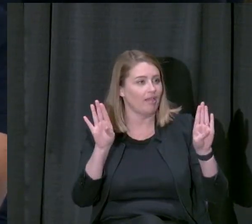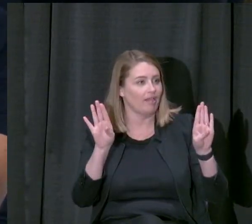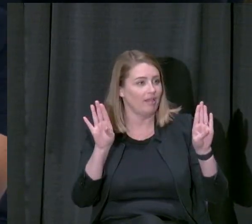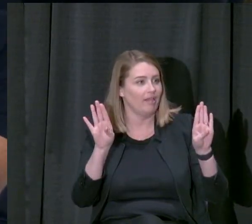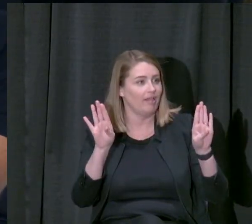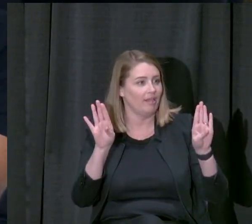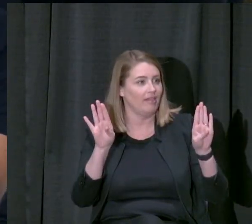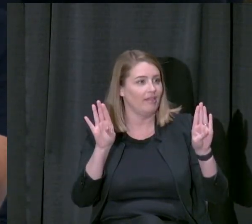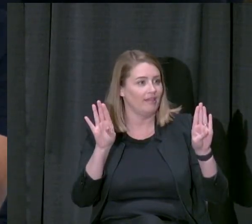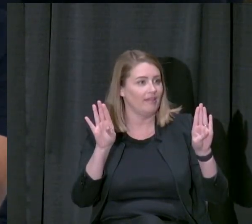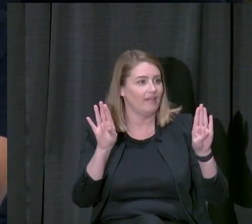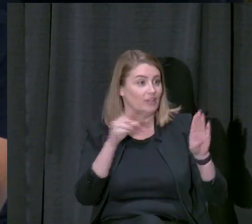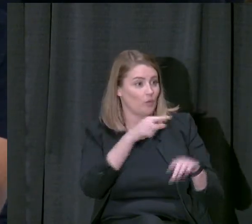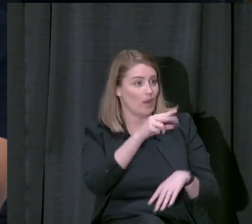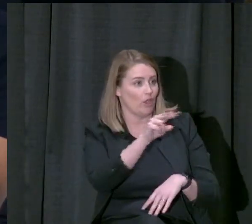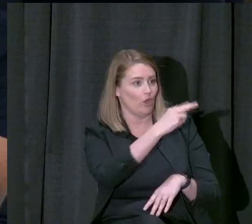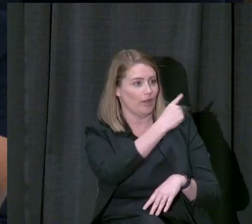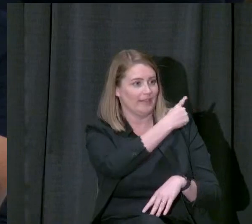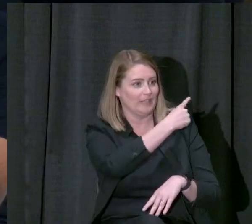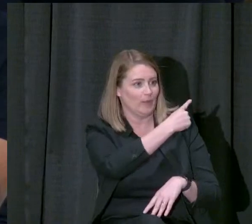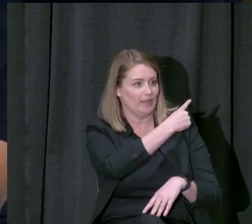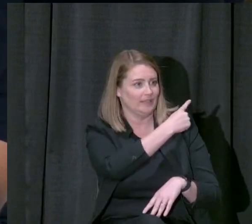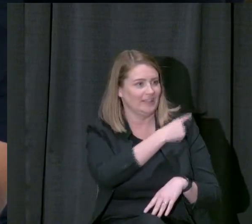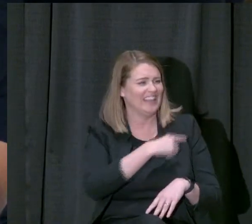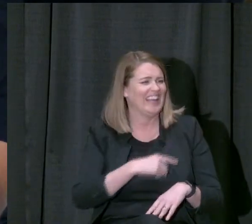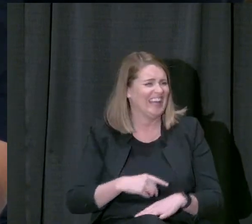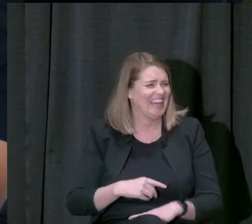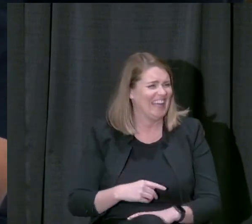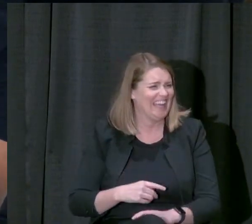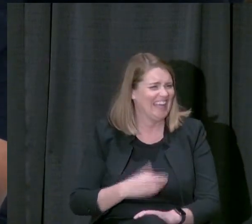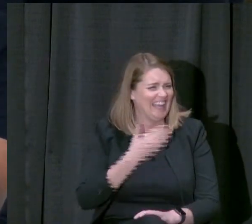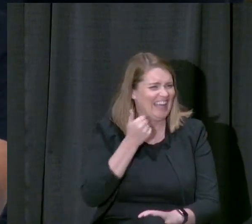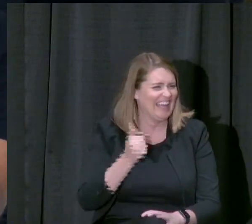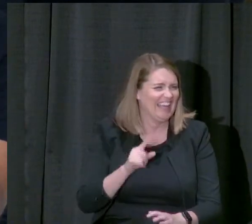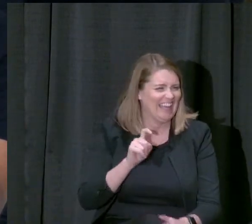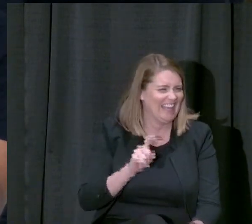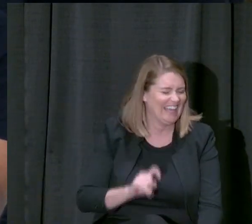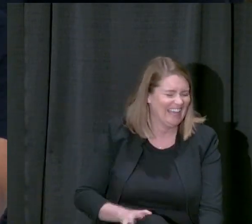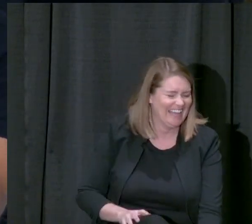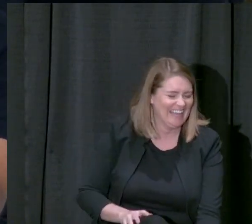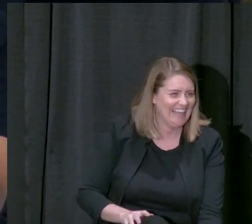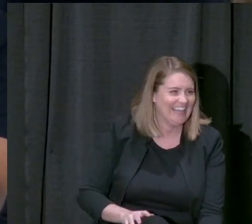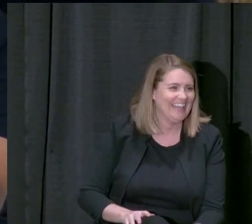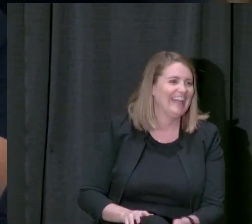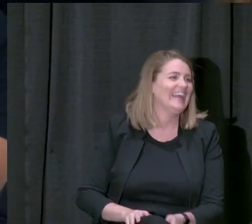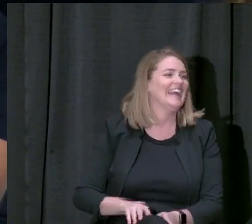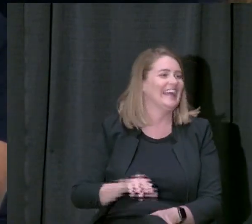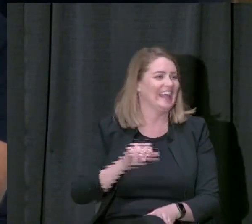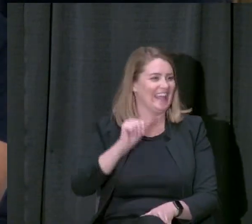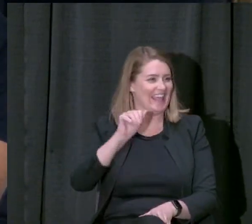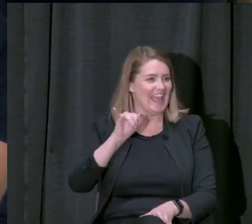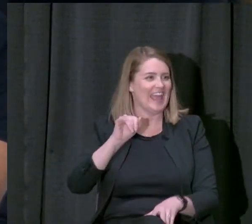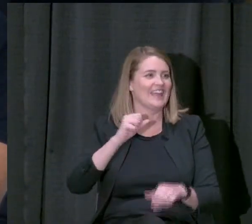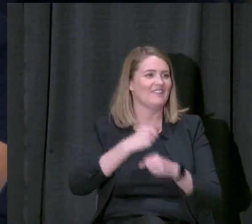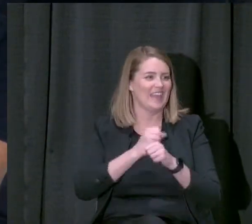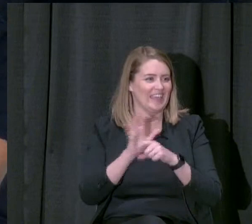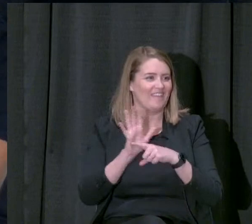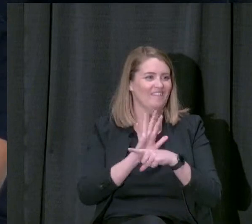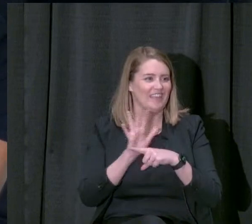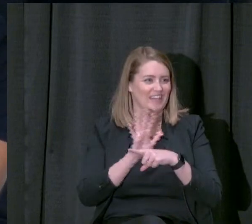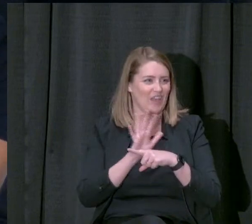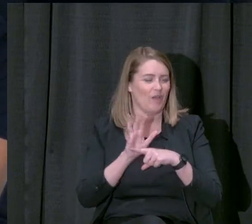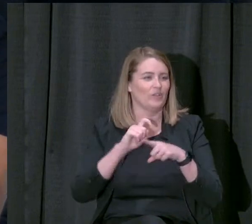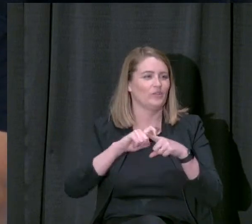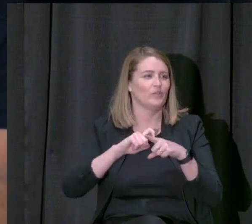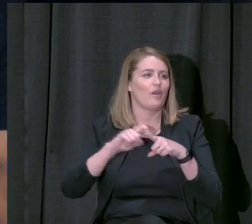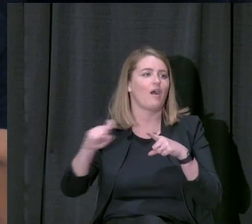of the call. And she's completely blind, but she was able to paint a kitchen, right? Like, we didn't anticipate that as something that the classes would